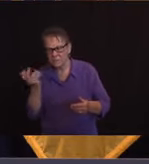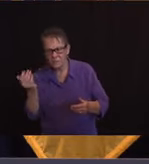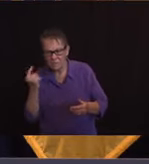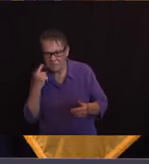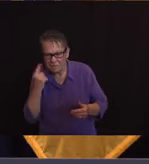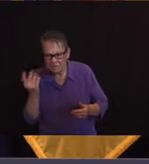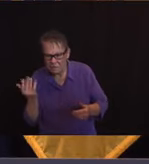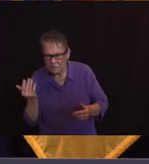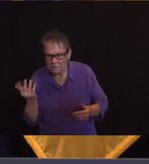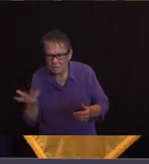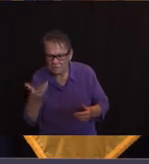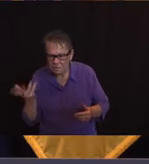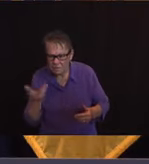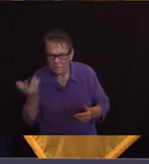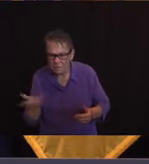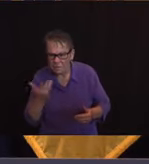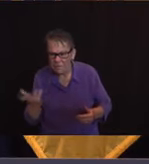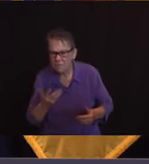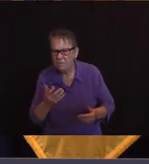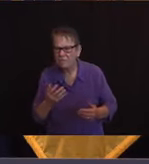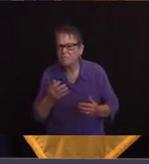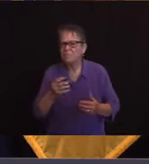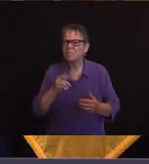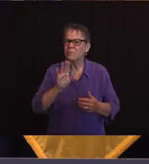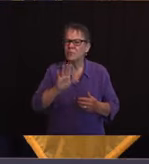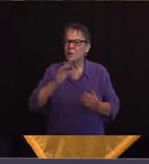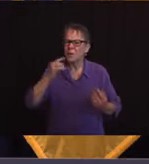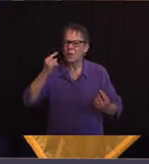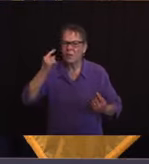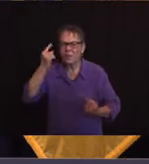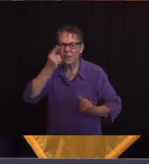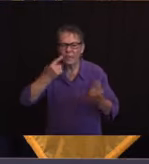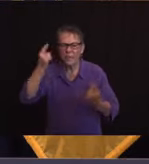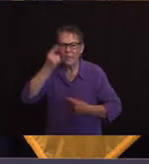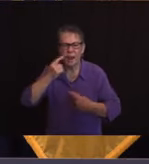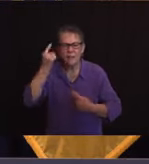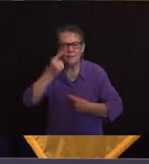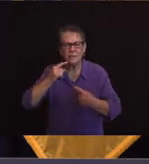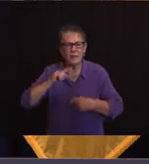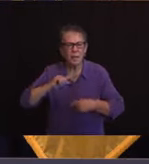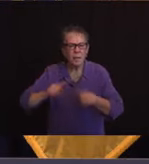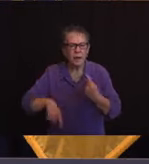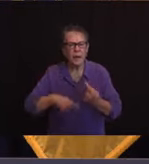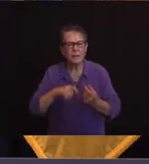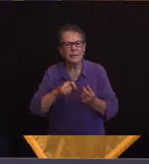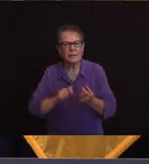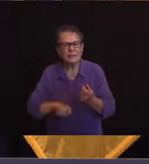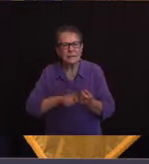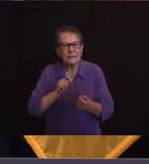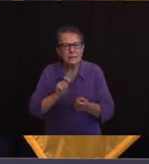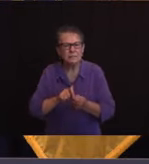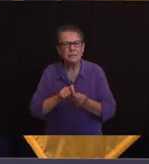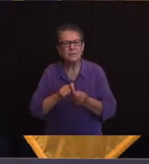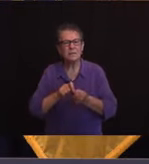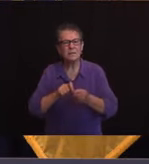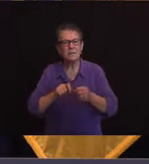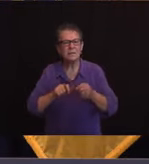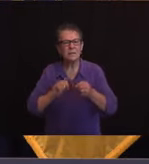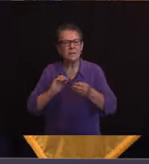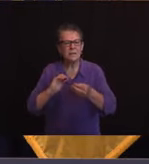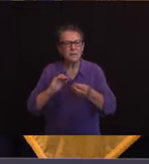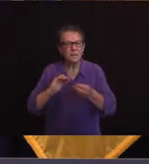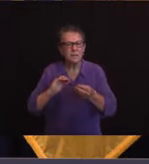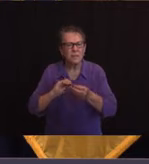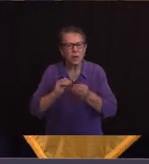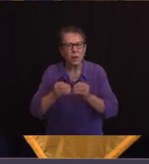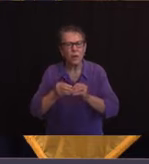just your thoughts on whether there's a certain threshold for case level that you would then roll back some of the